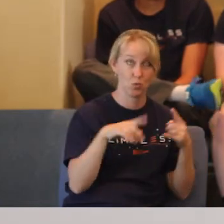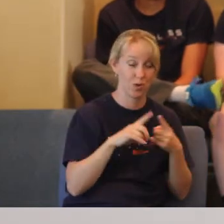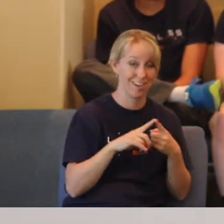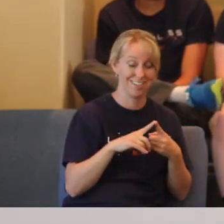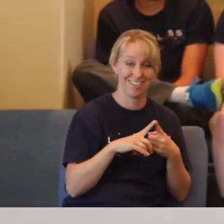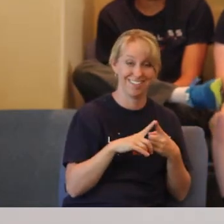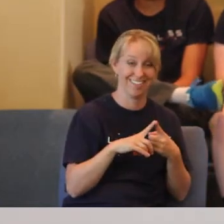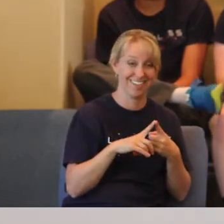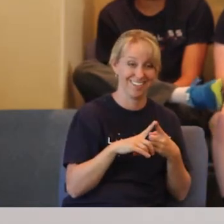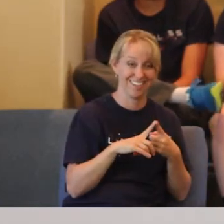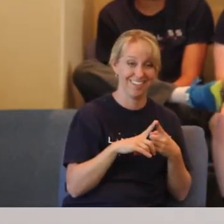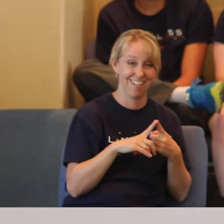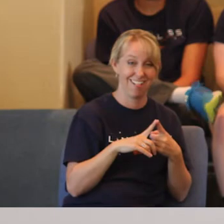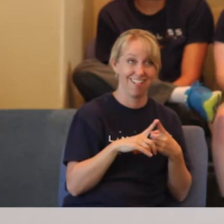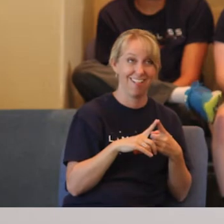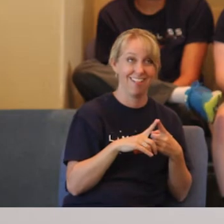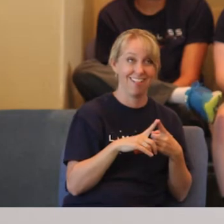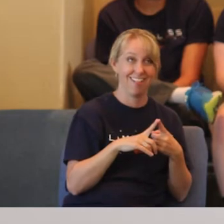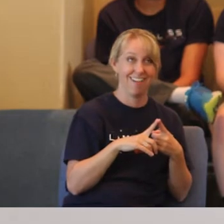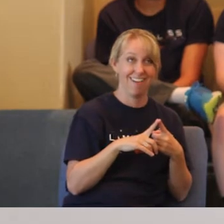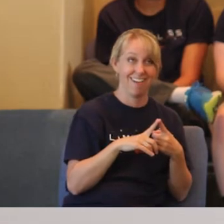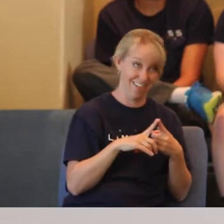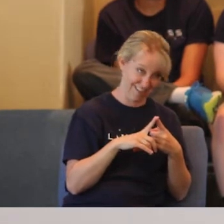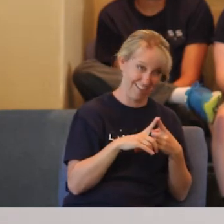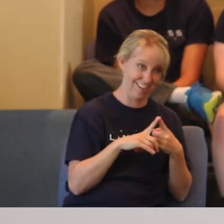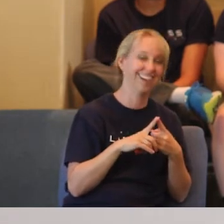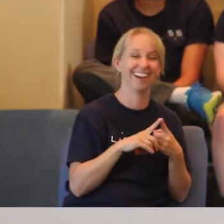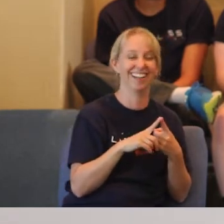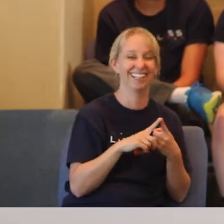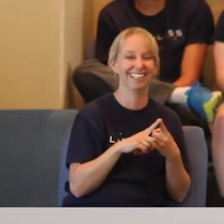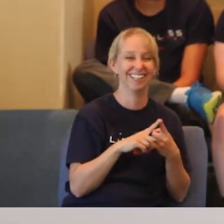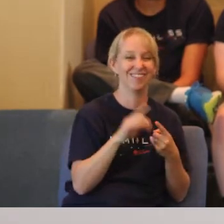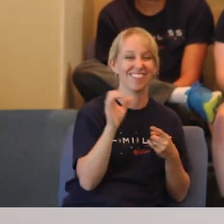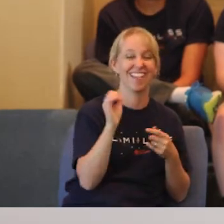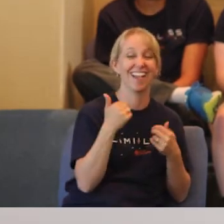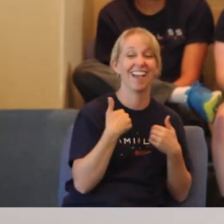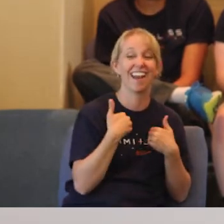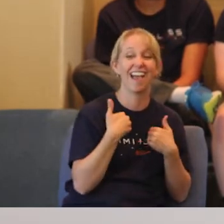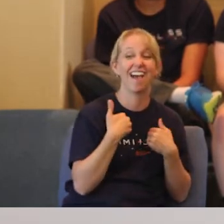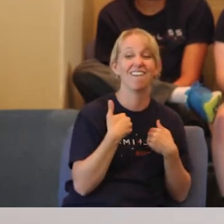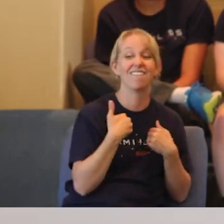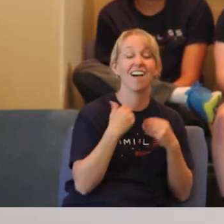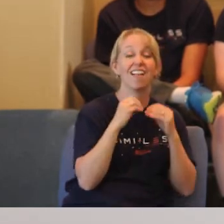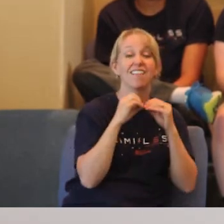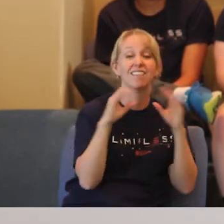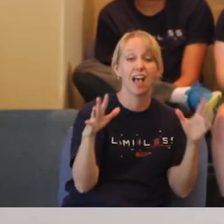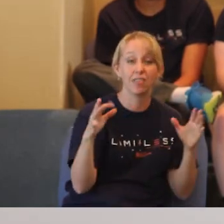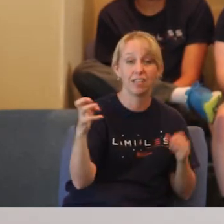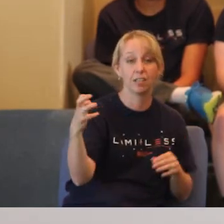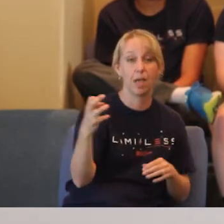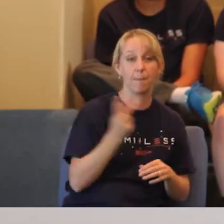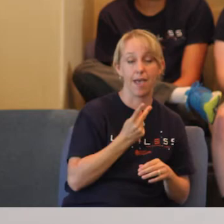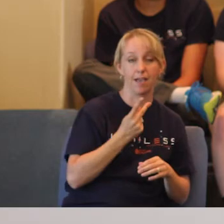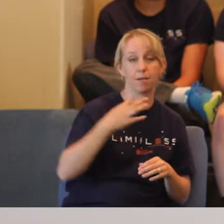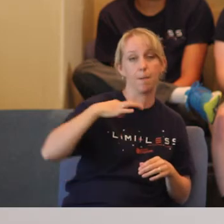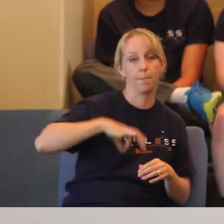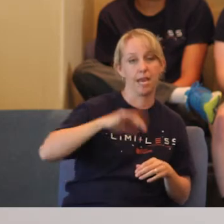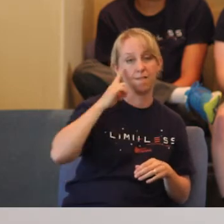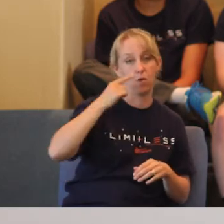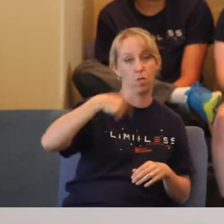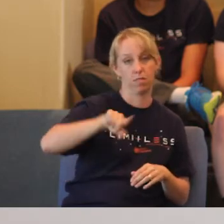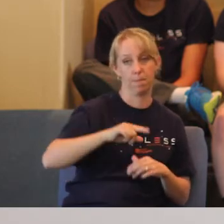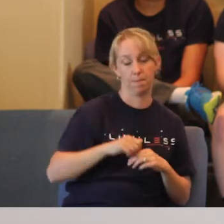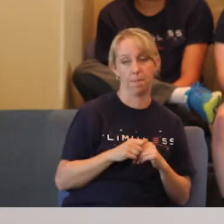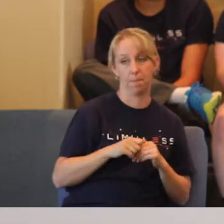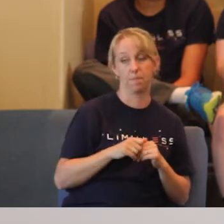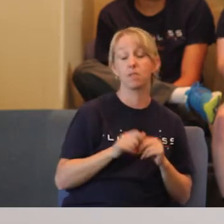And have nothing in return for them. But we've learned through these mission trips and